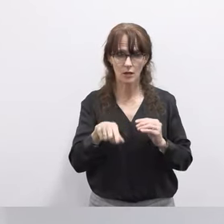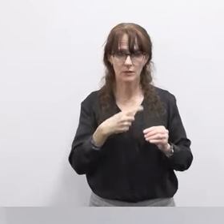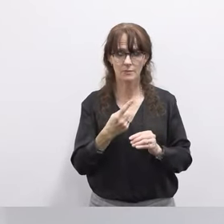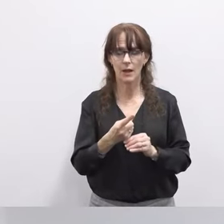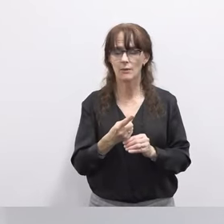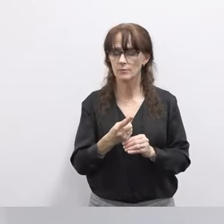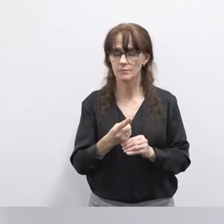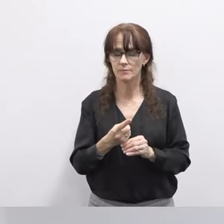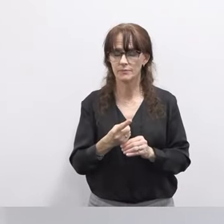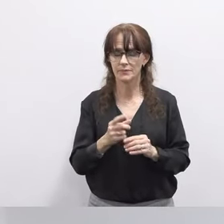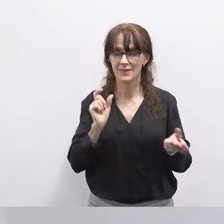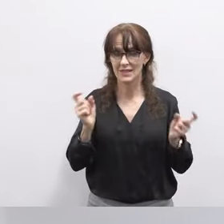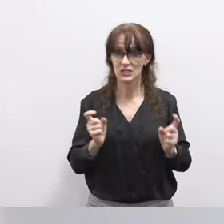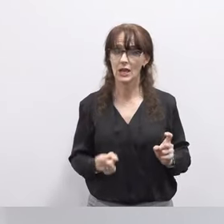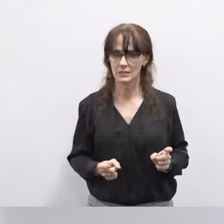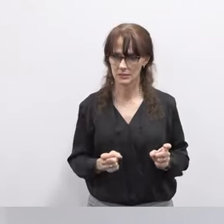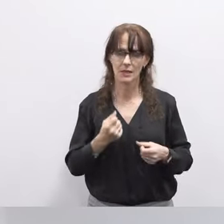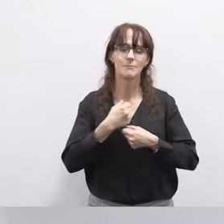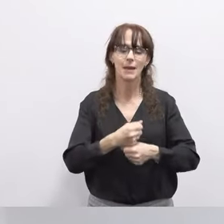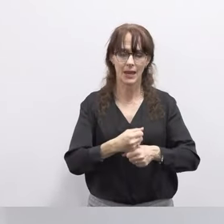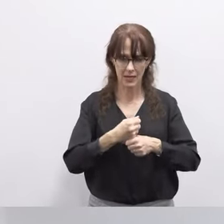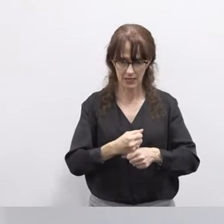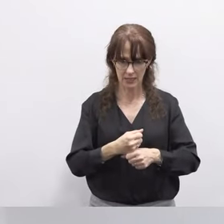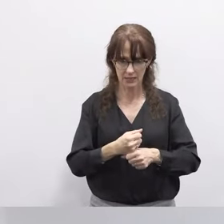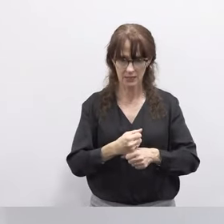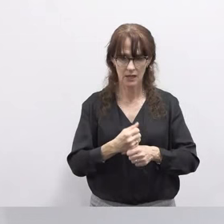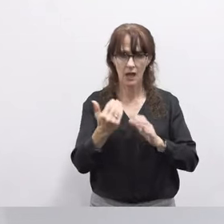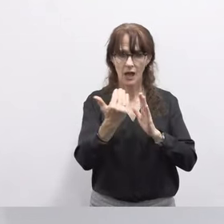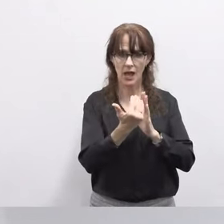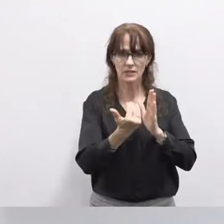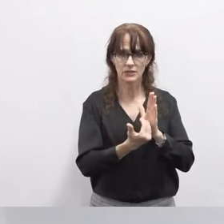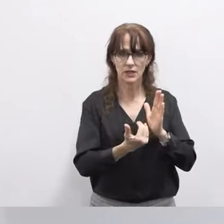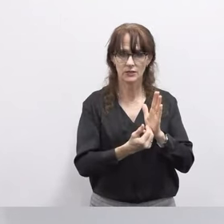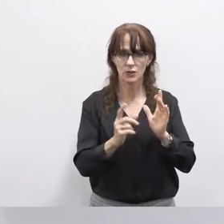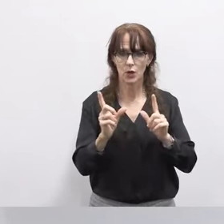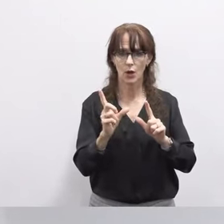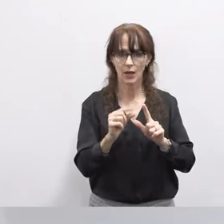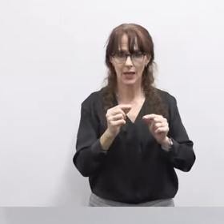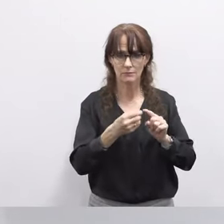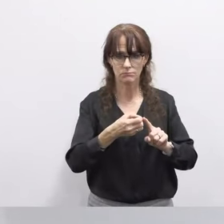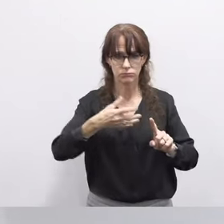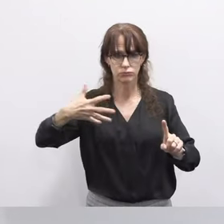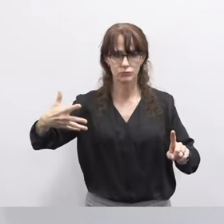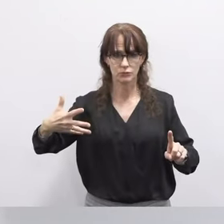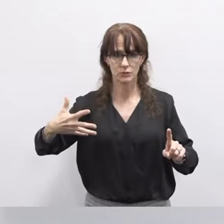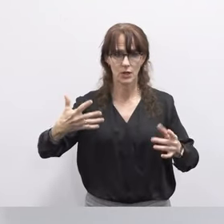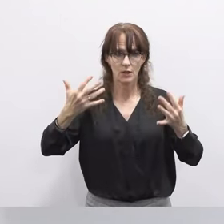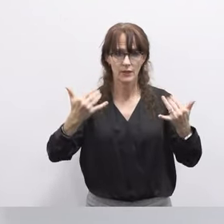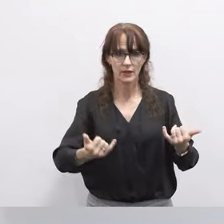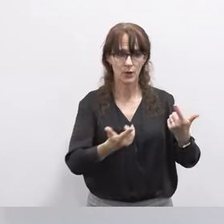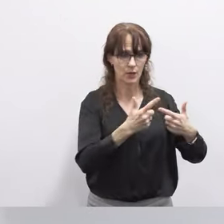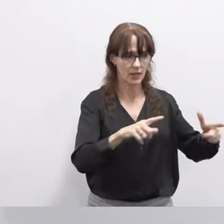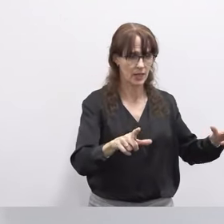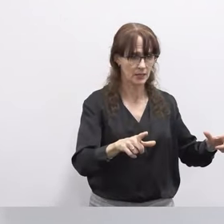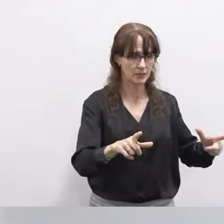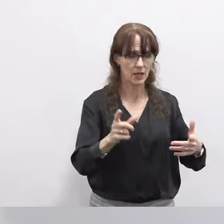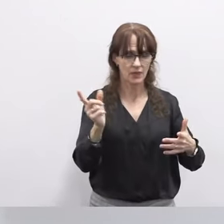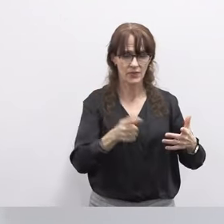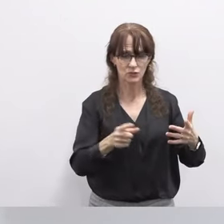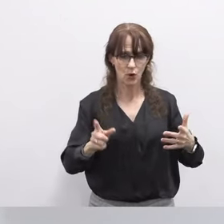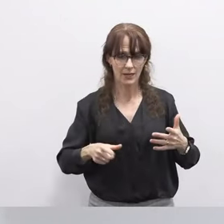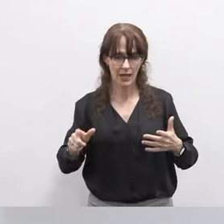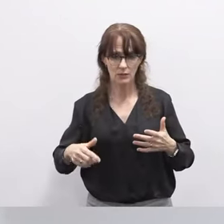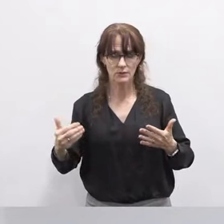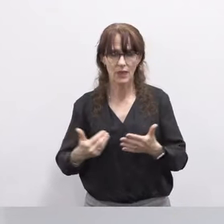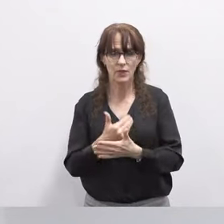Zaid, the changes that have been made, that on the agenda, if you click on it, you can see the current language, the strikeouts, as well